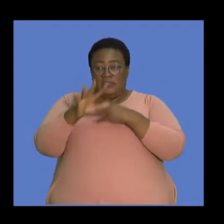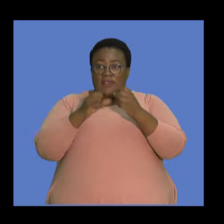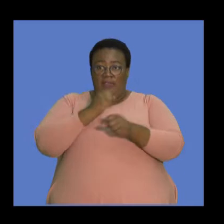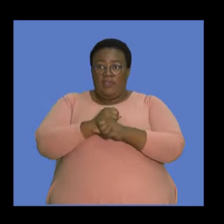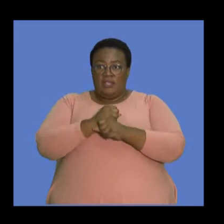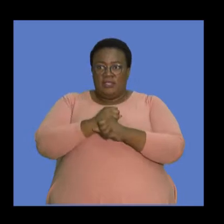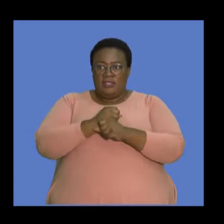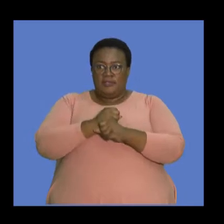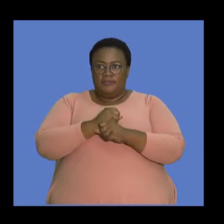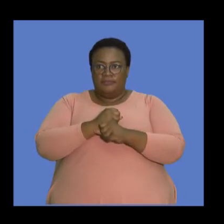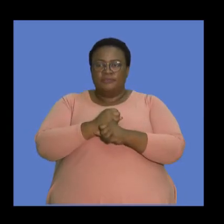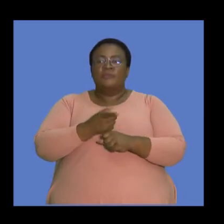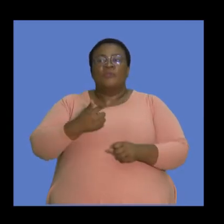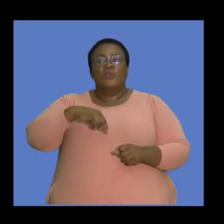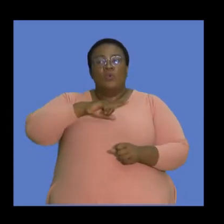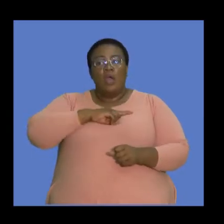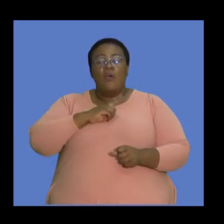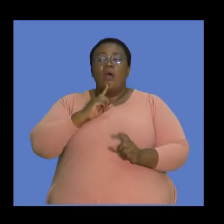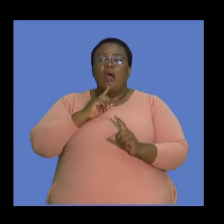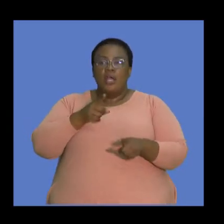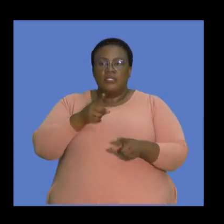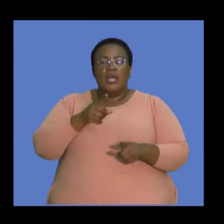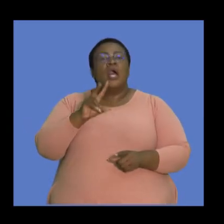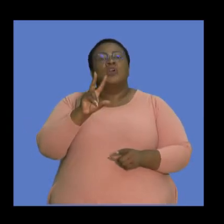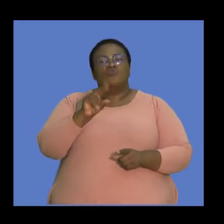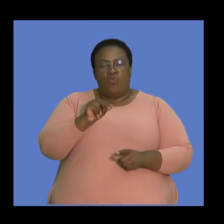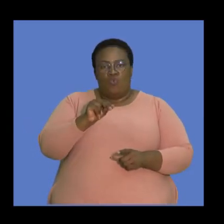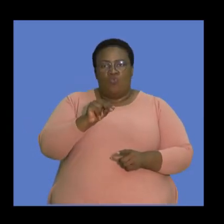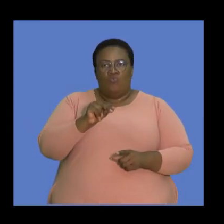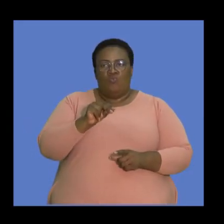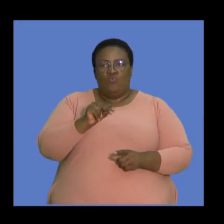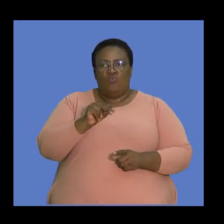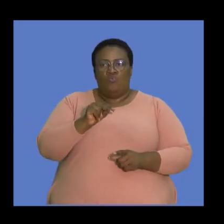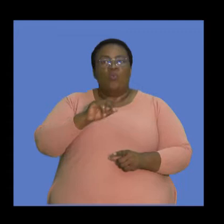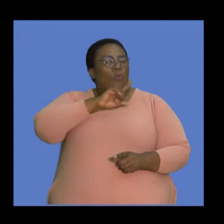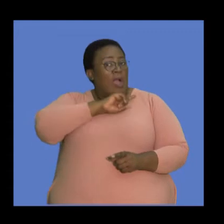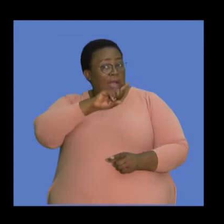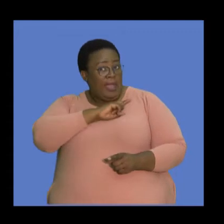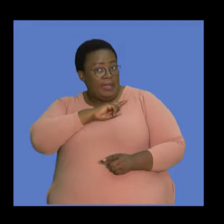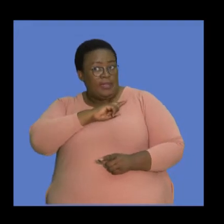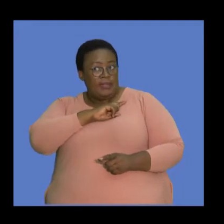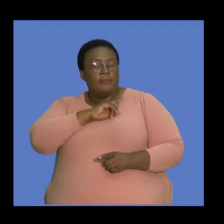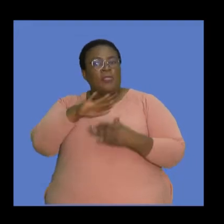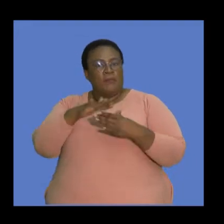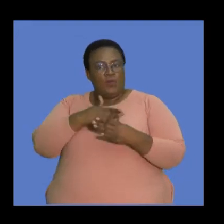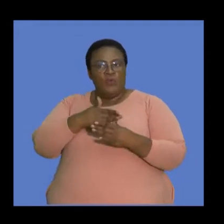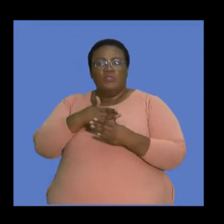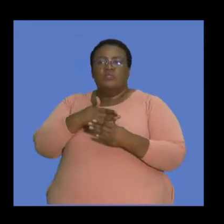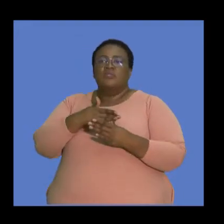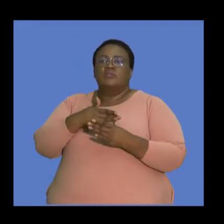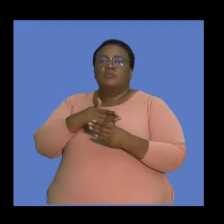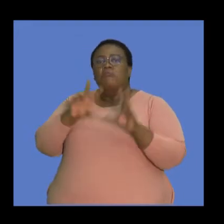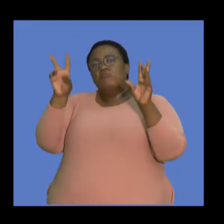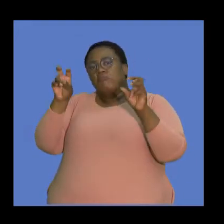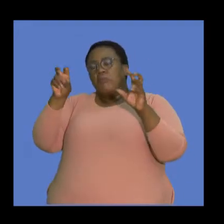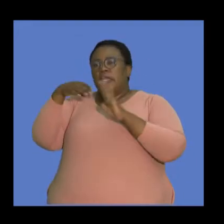price in 5 years' time? Our answer will then be definitely no. Why? Because of